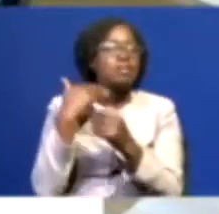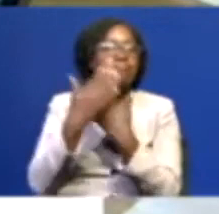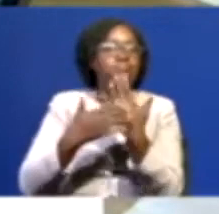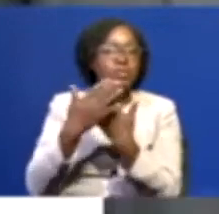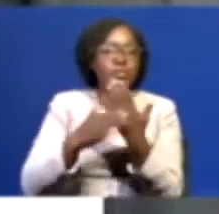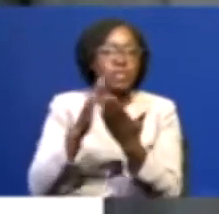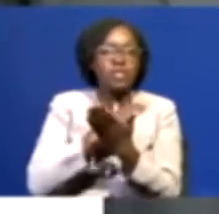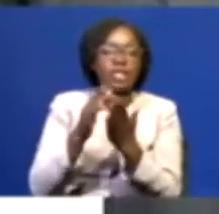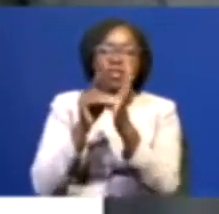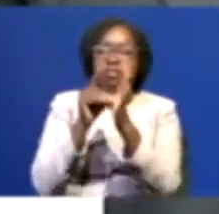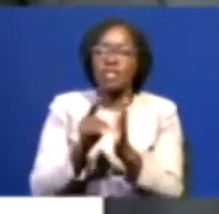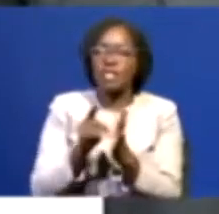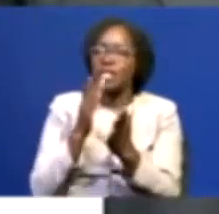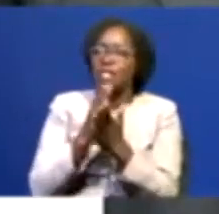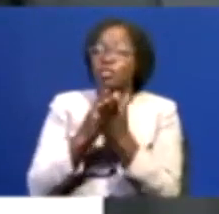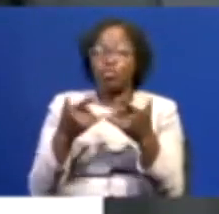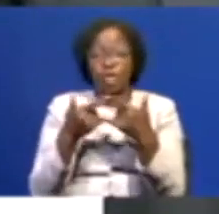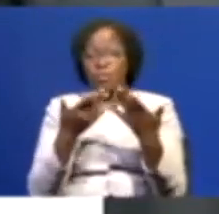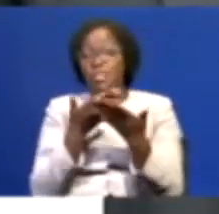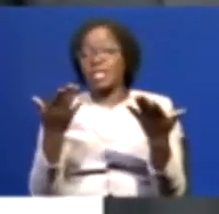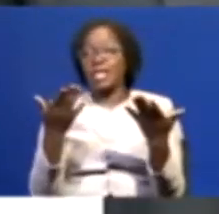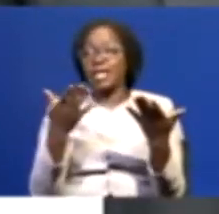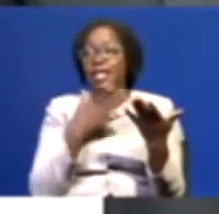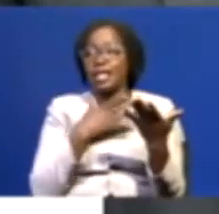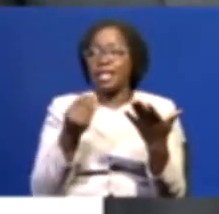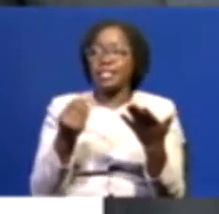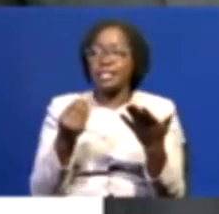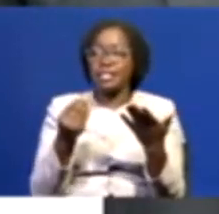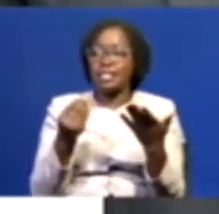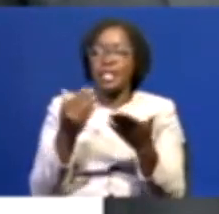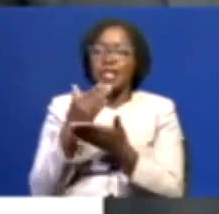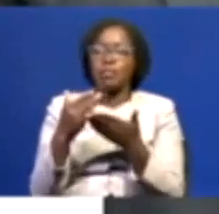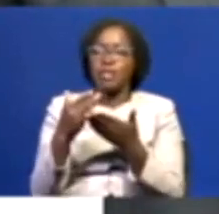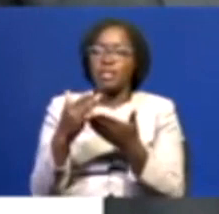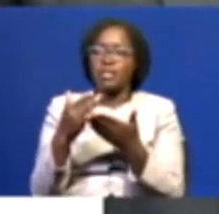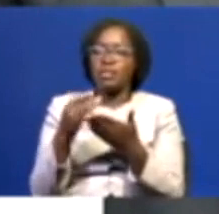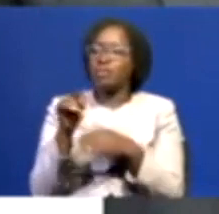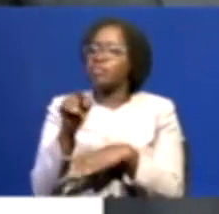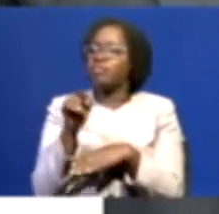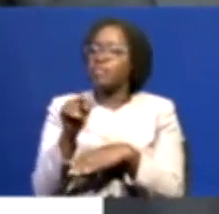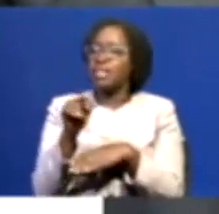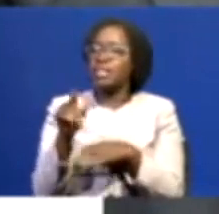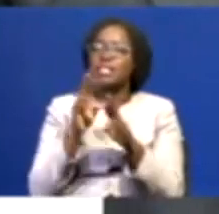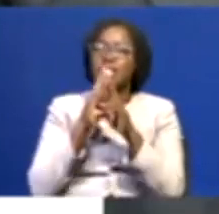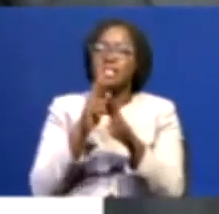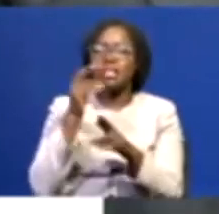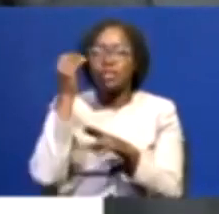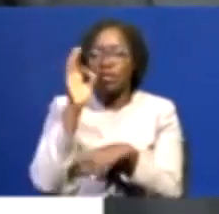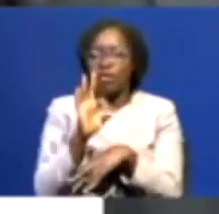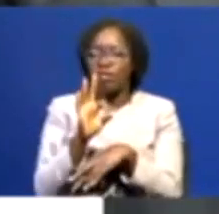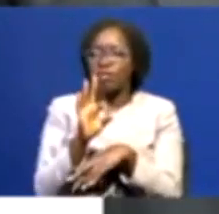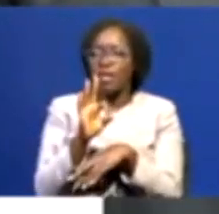of data. Definitely there are gaps, and part of that is as a result of